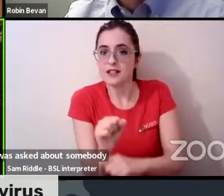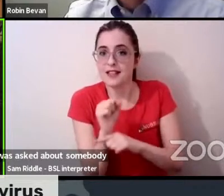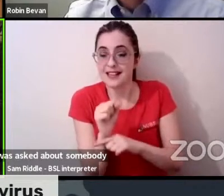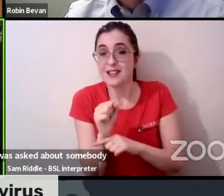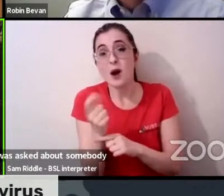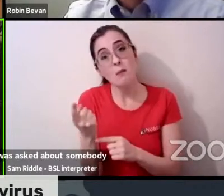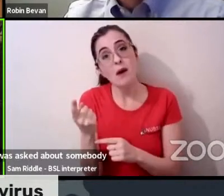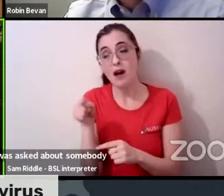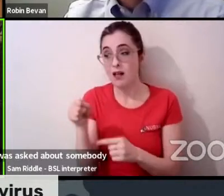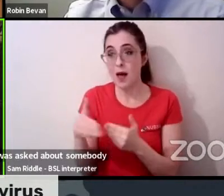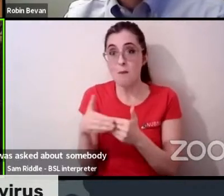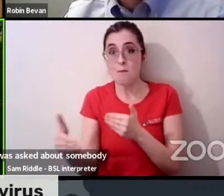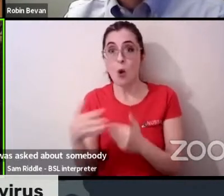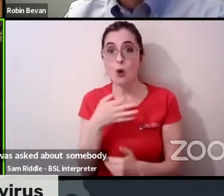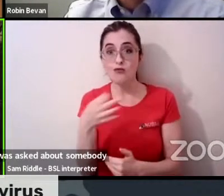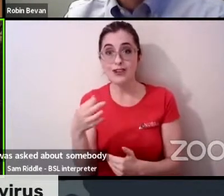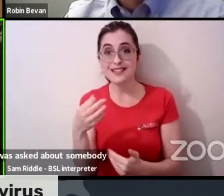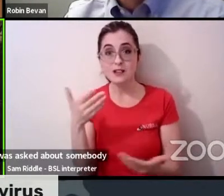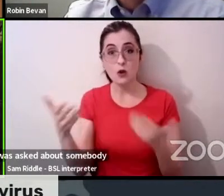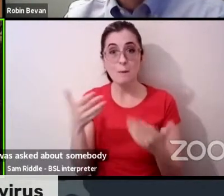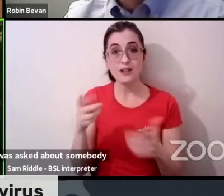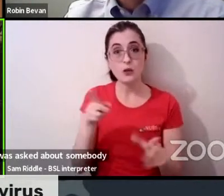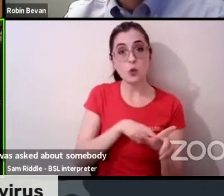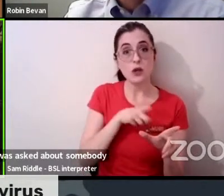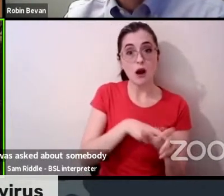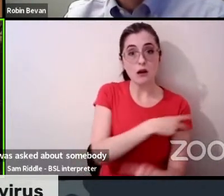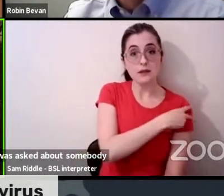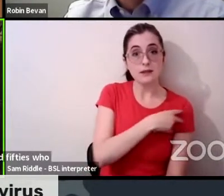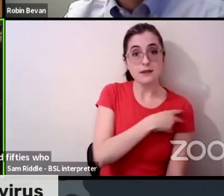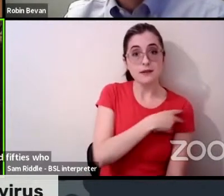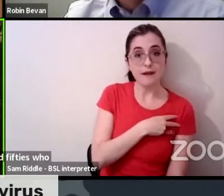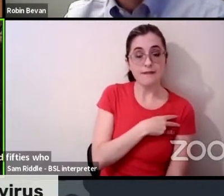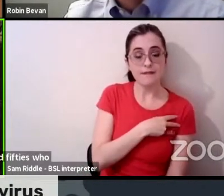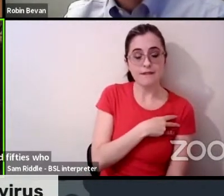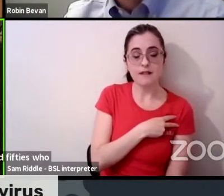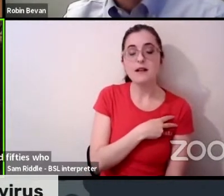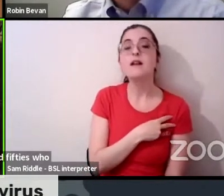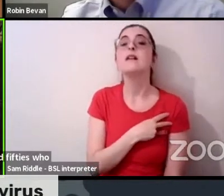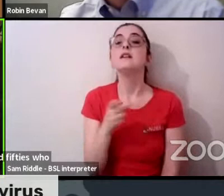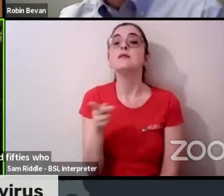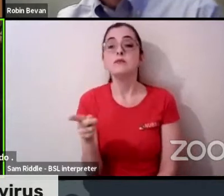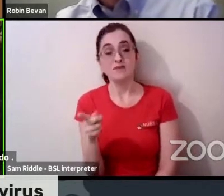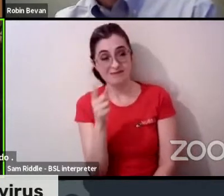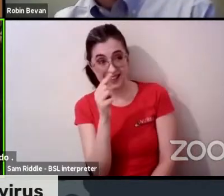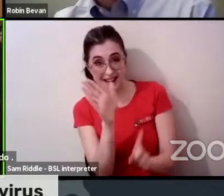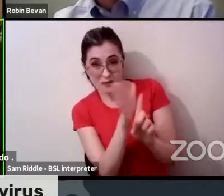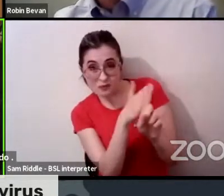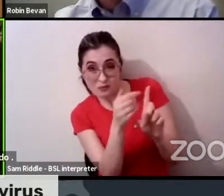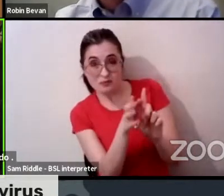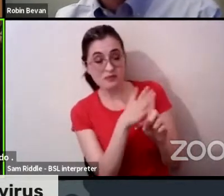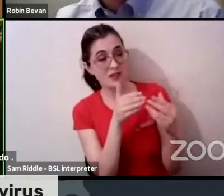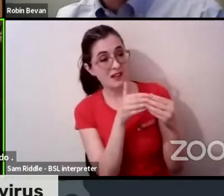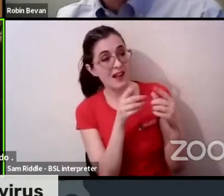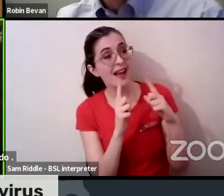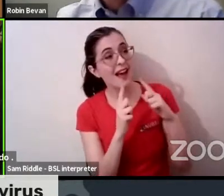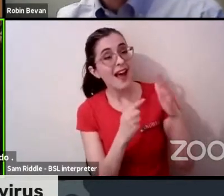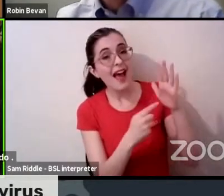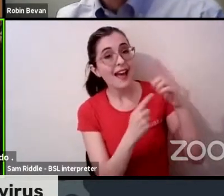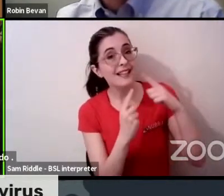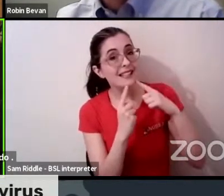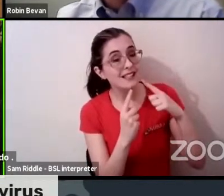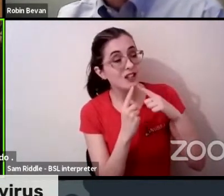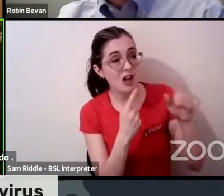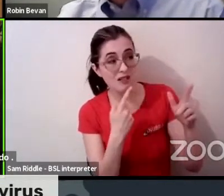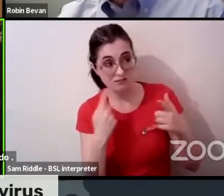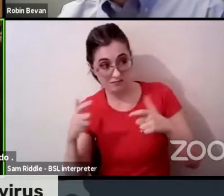staff at the school. And if there is a way of persuading the head teacher that they can work from home or that